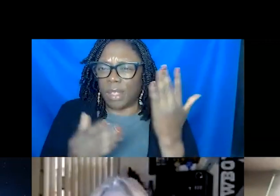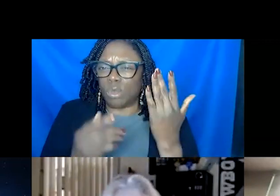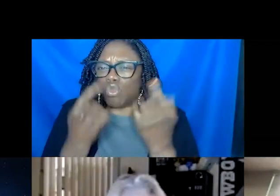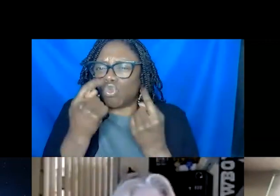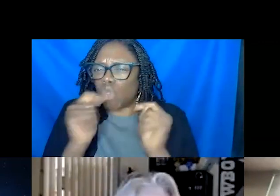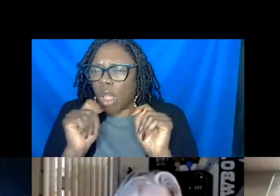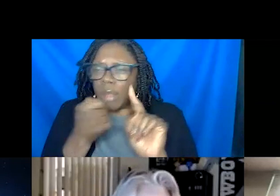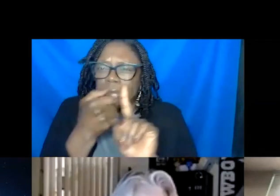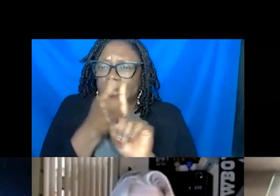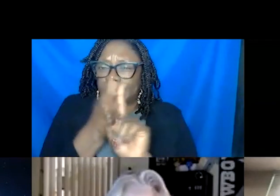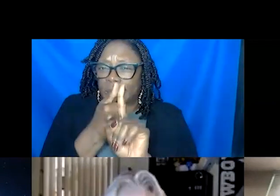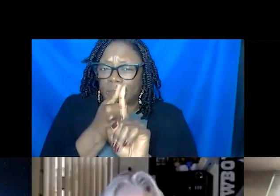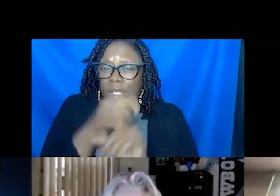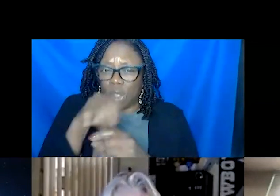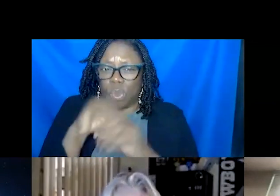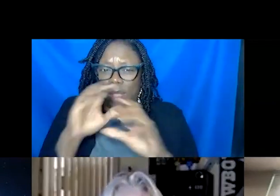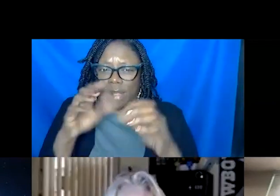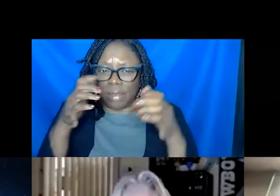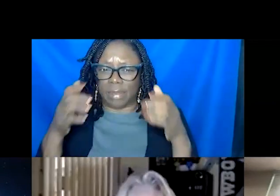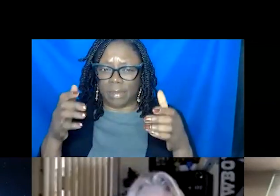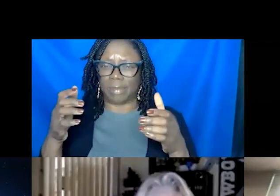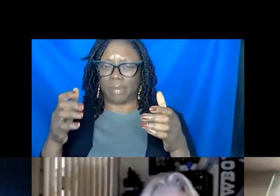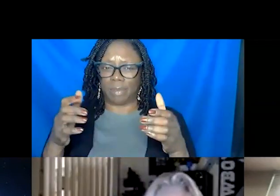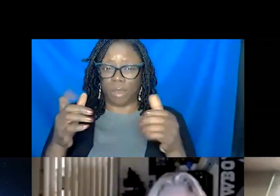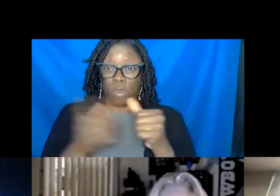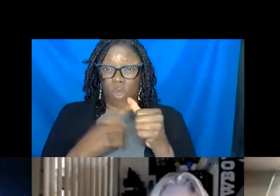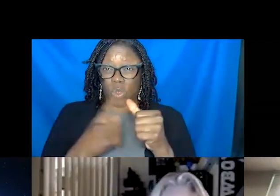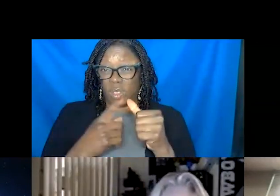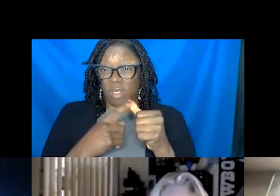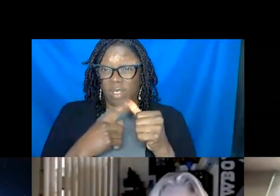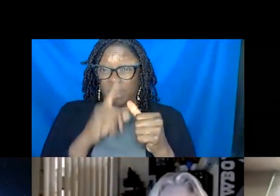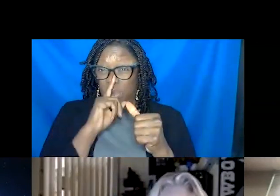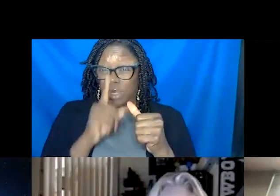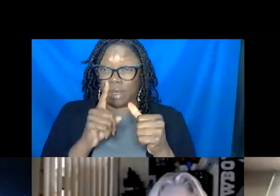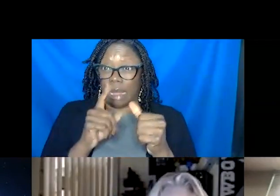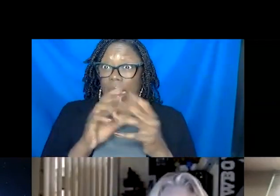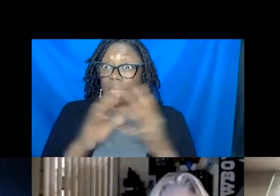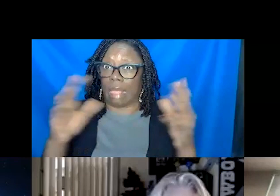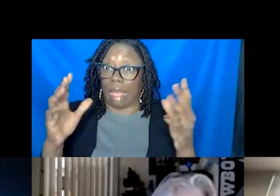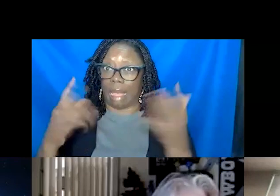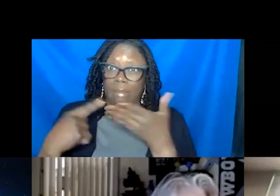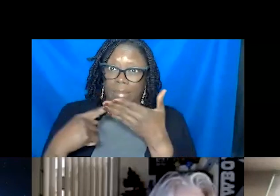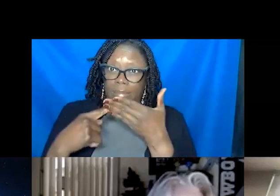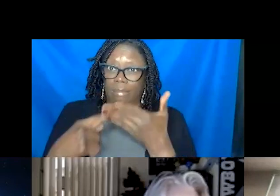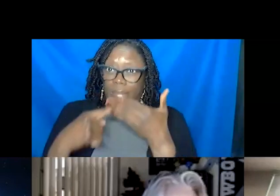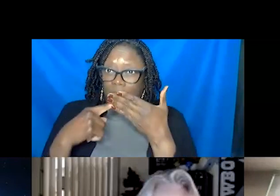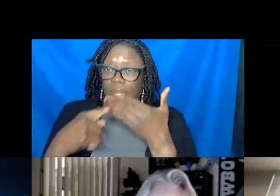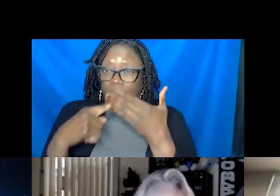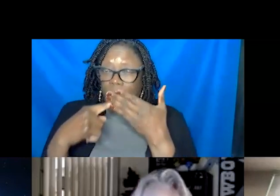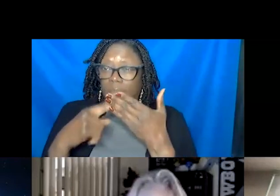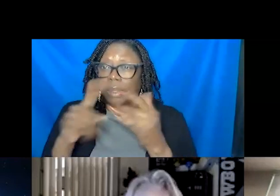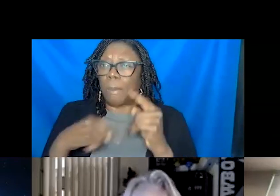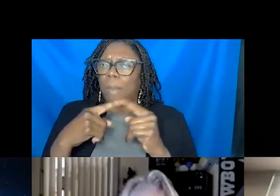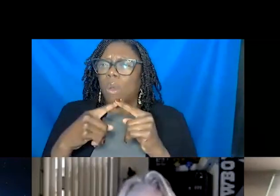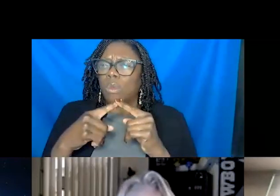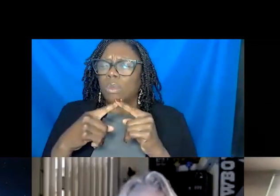your own in your classroom. But this first one is we're going to spend a lot of time just allowing you just kind of